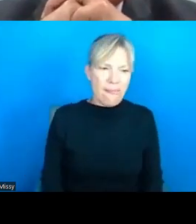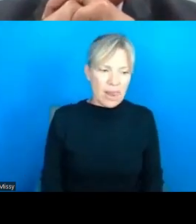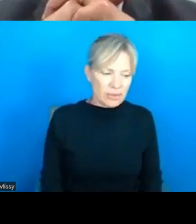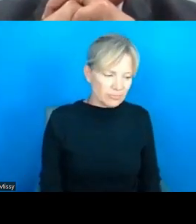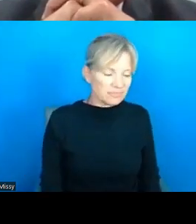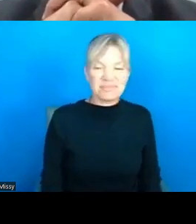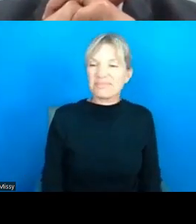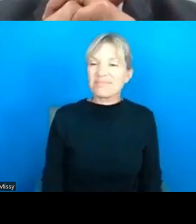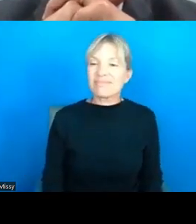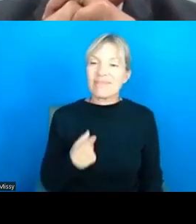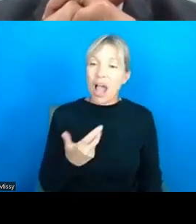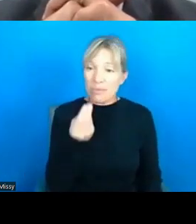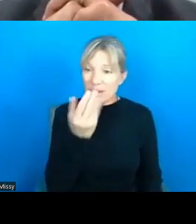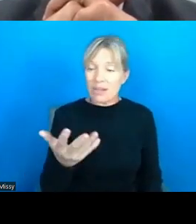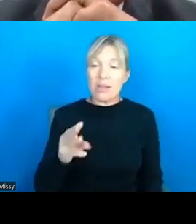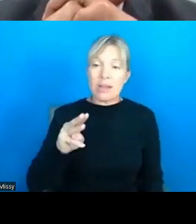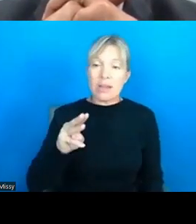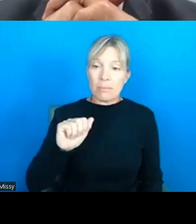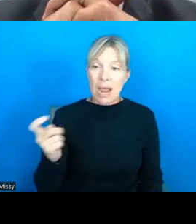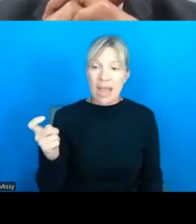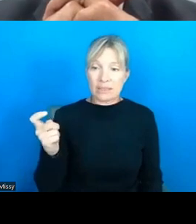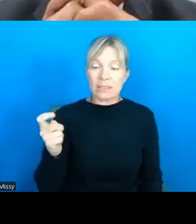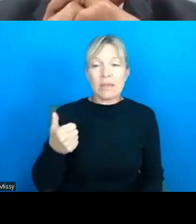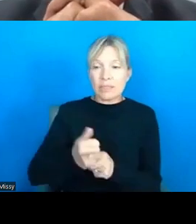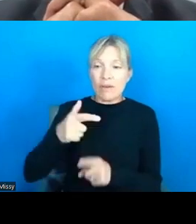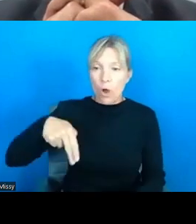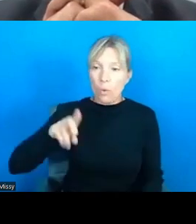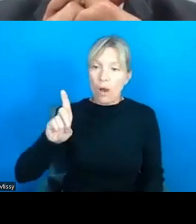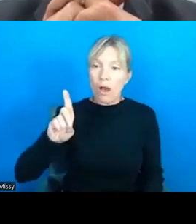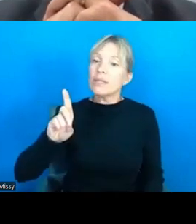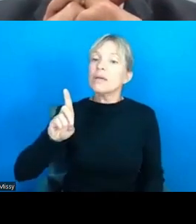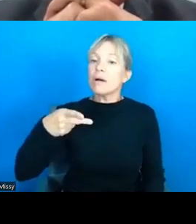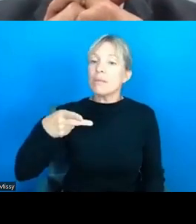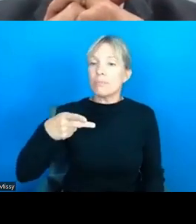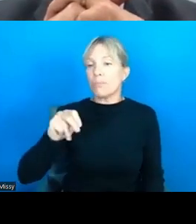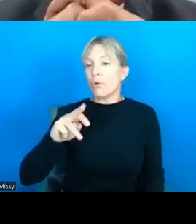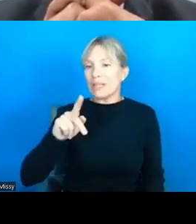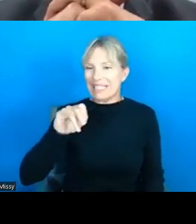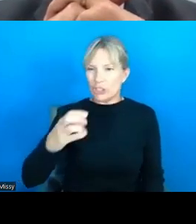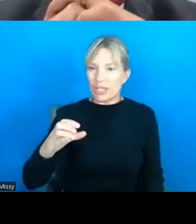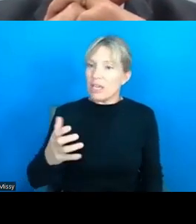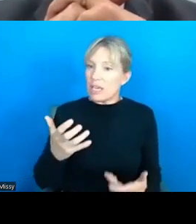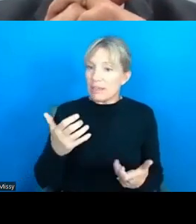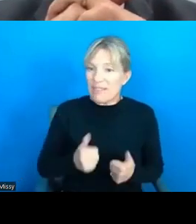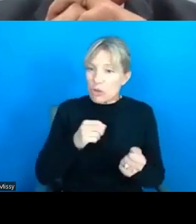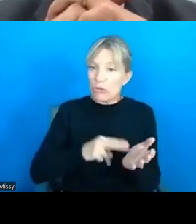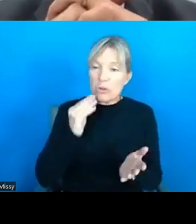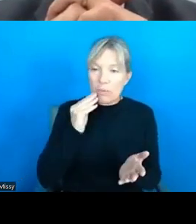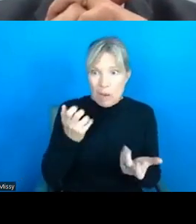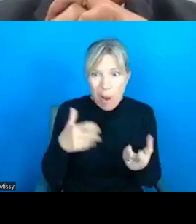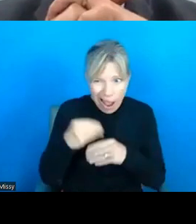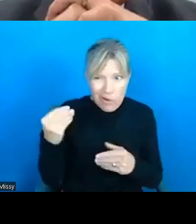I just want to point out that Max was quadriplegic and he was living in a nursing home when I met him, and he wanted out. And he had met